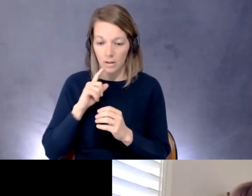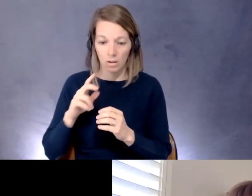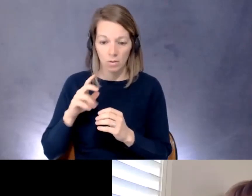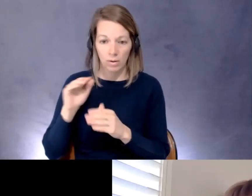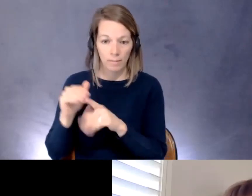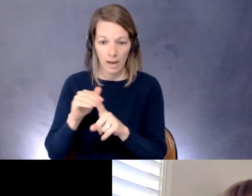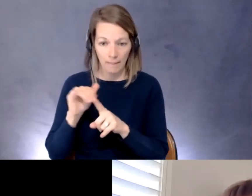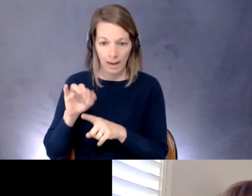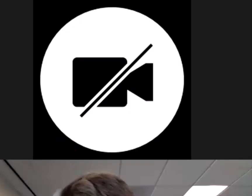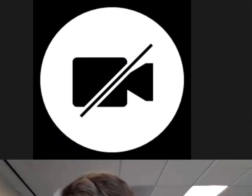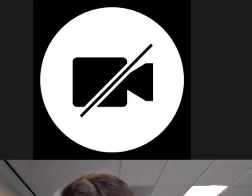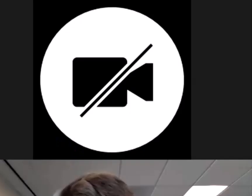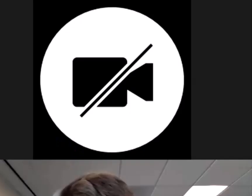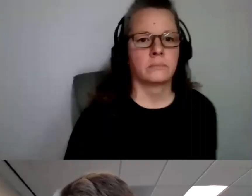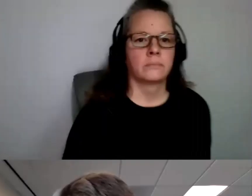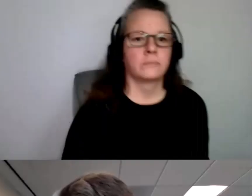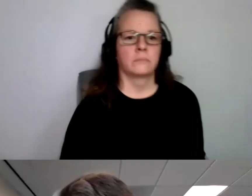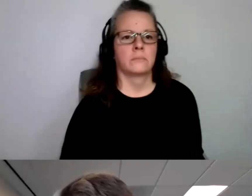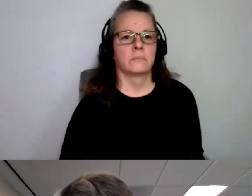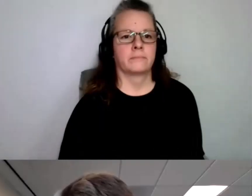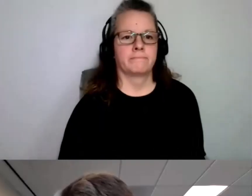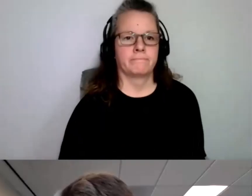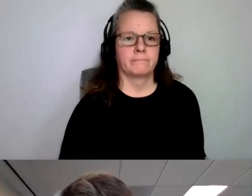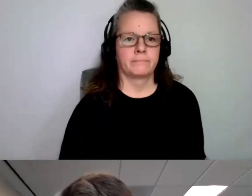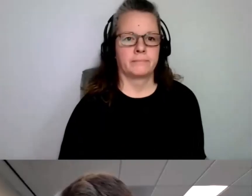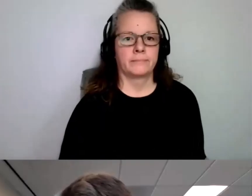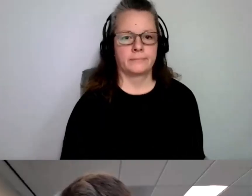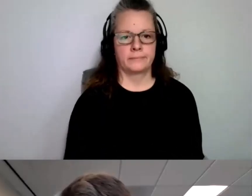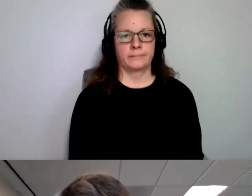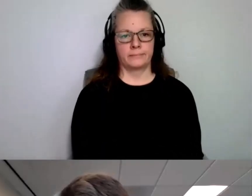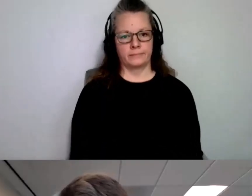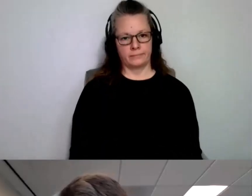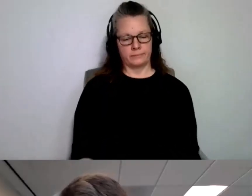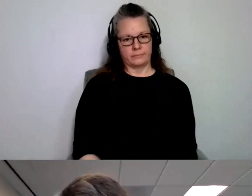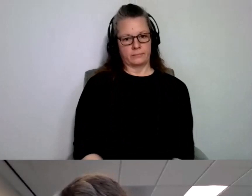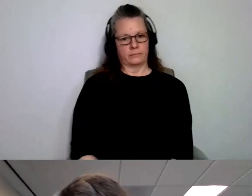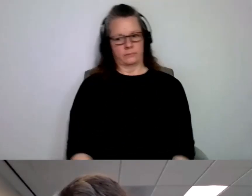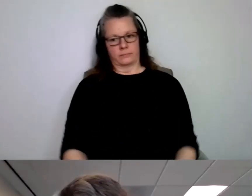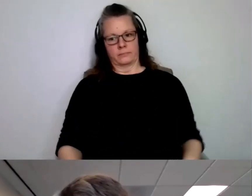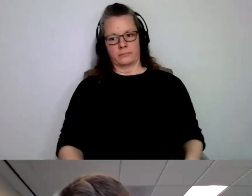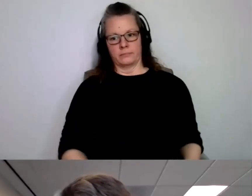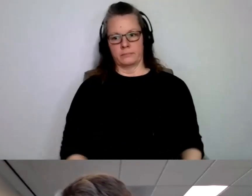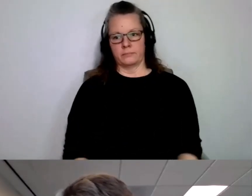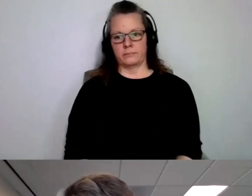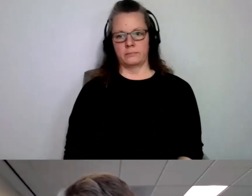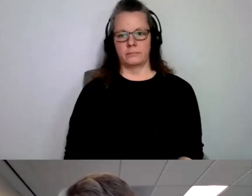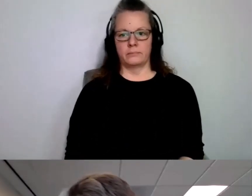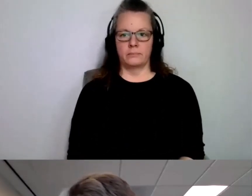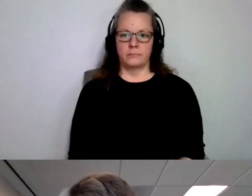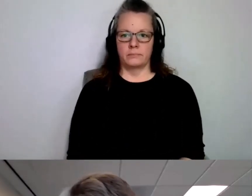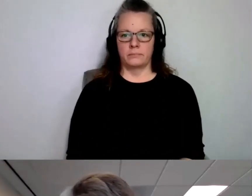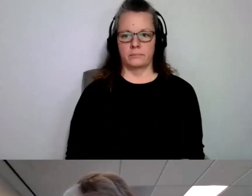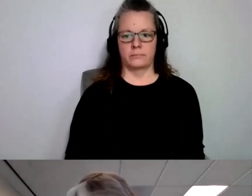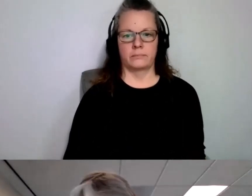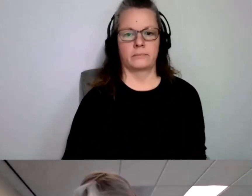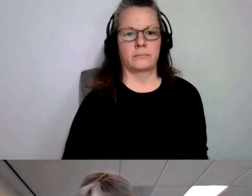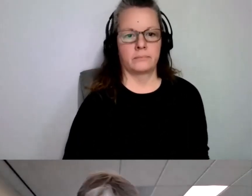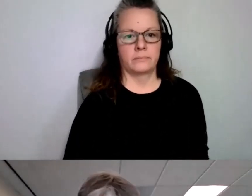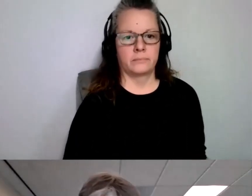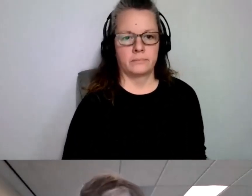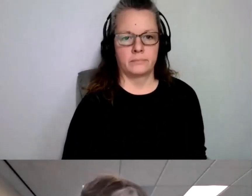Medicaid members, support individuals that you deal with. 18% said provide coverage through Connect for Health. So really,